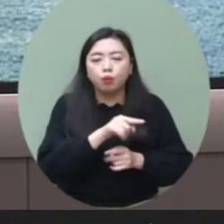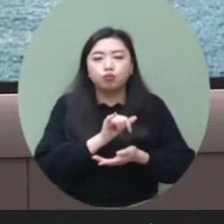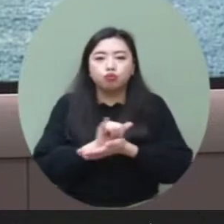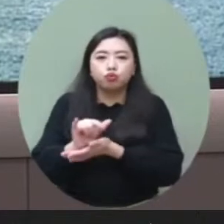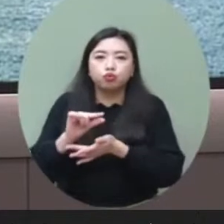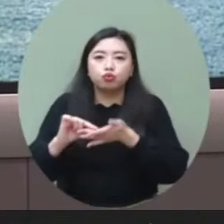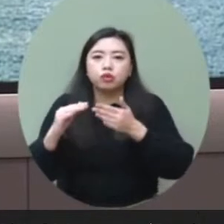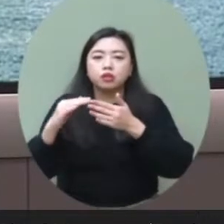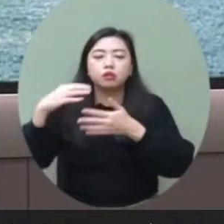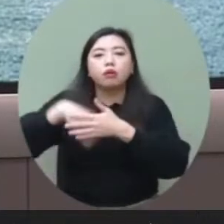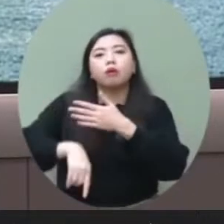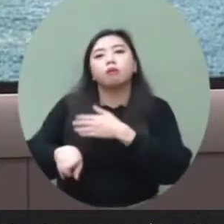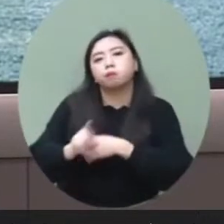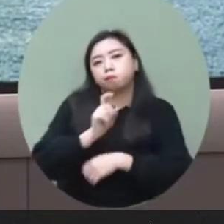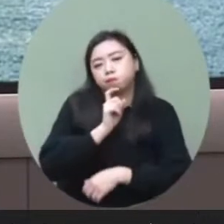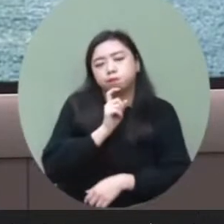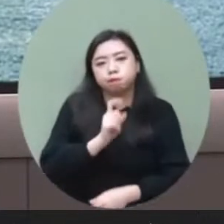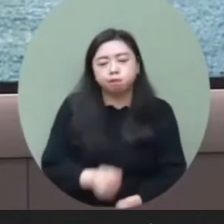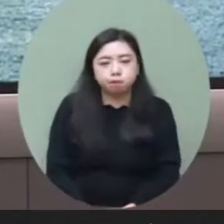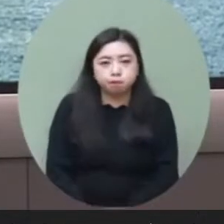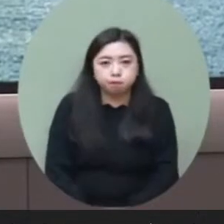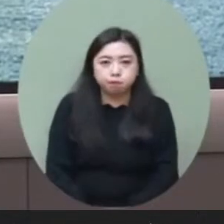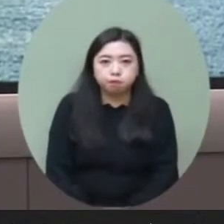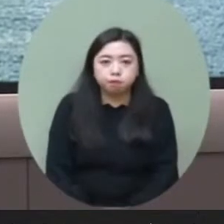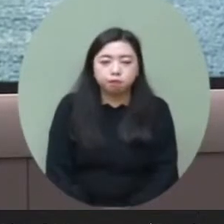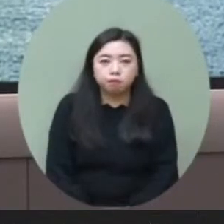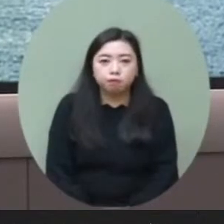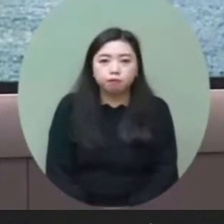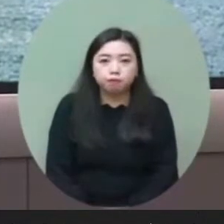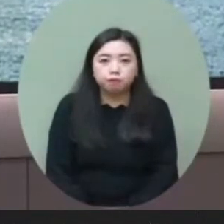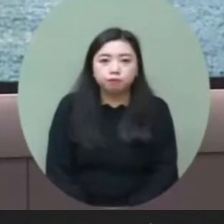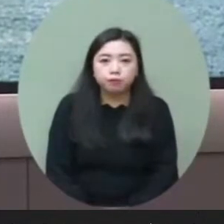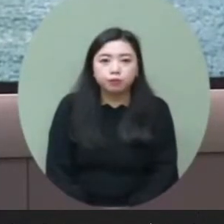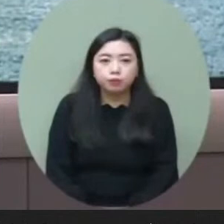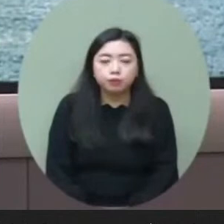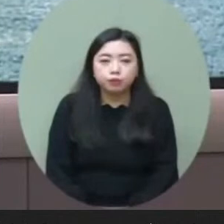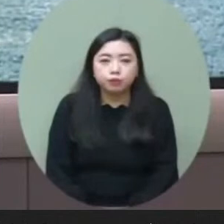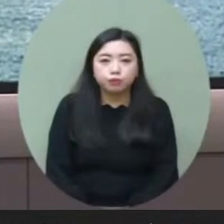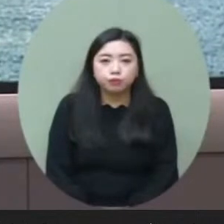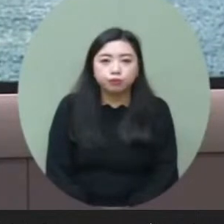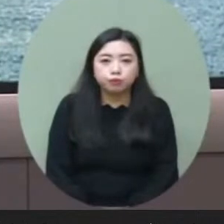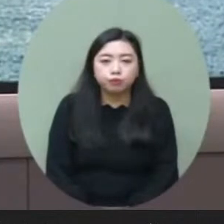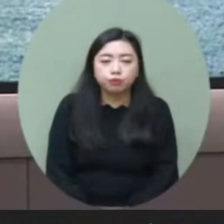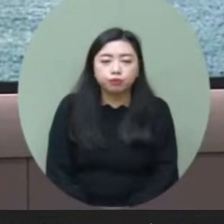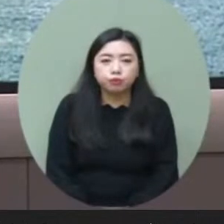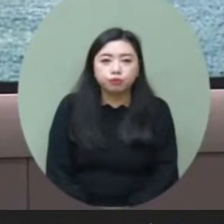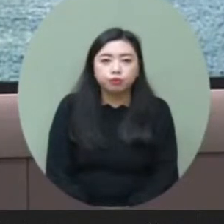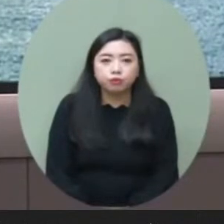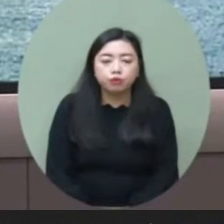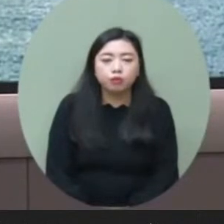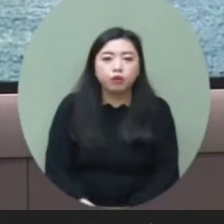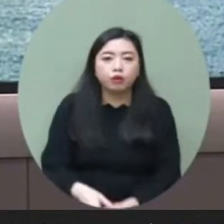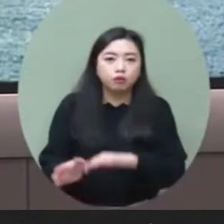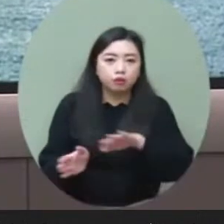the majority of them had chronic illnesses or were staying in care homes.